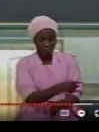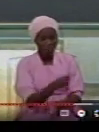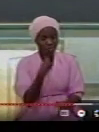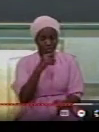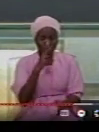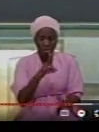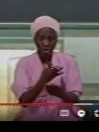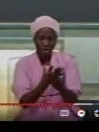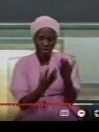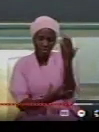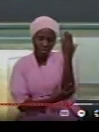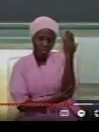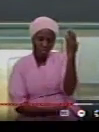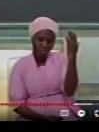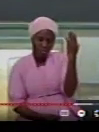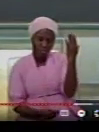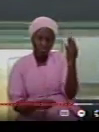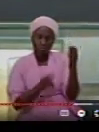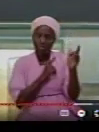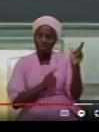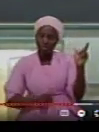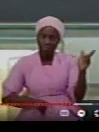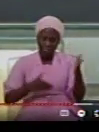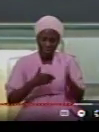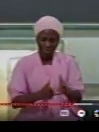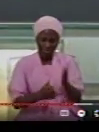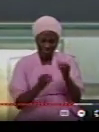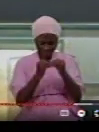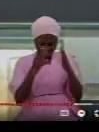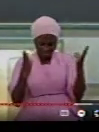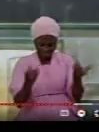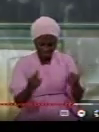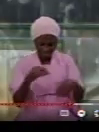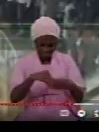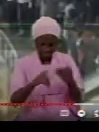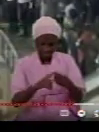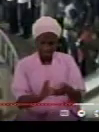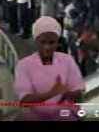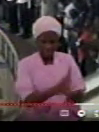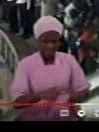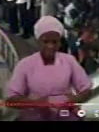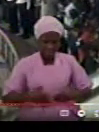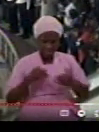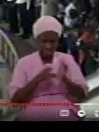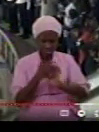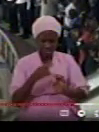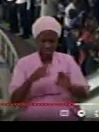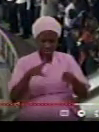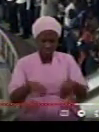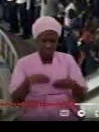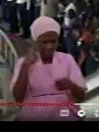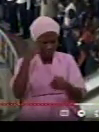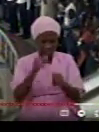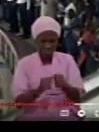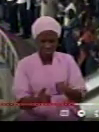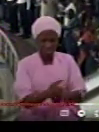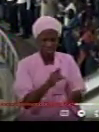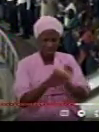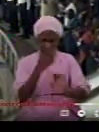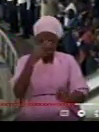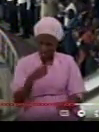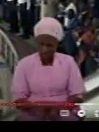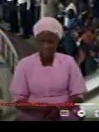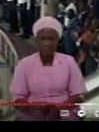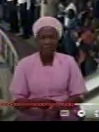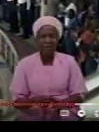poor, Lord, let abundance come into their lives. Provide for everyone.